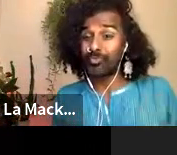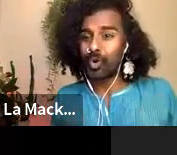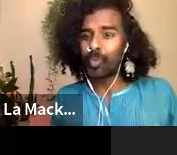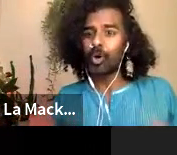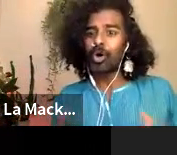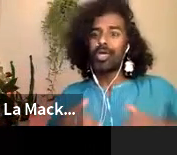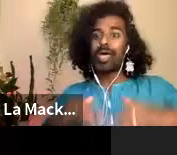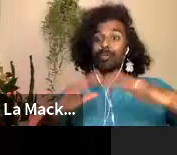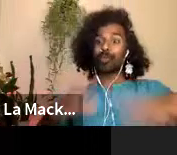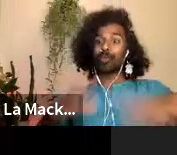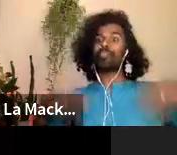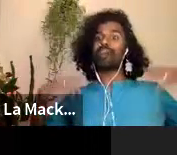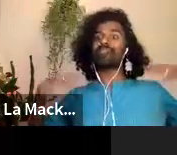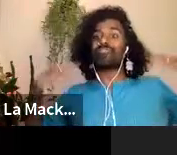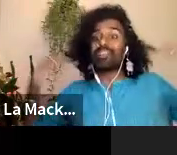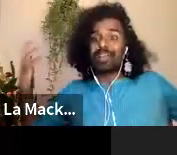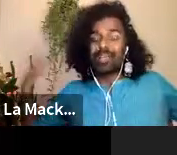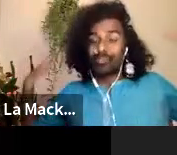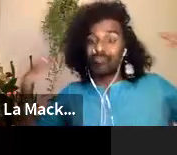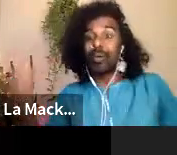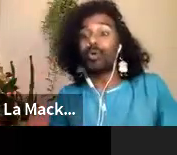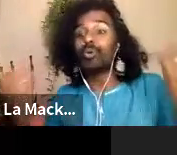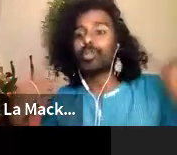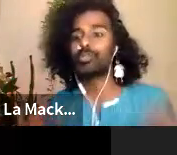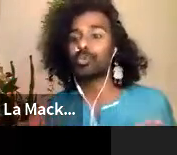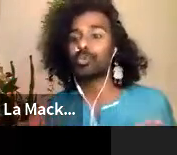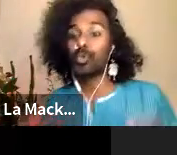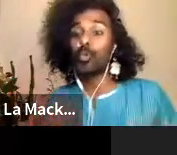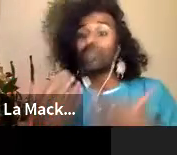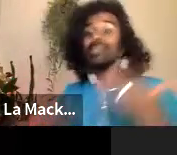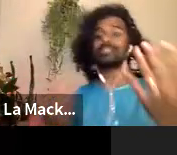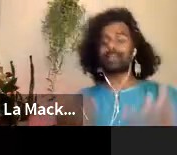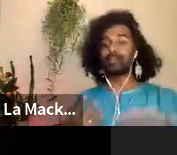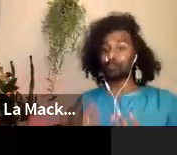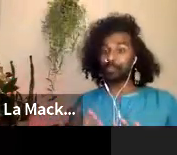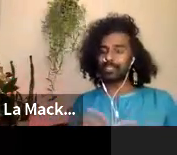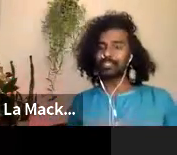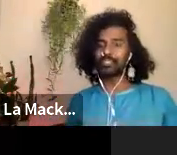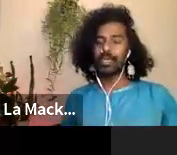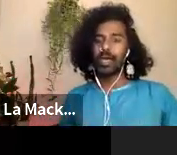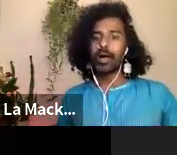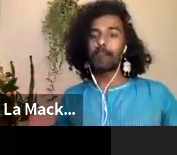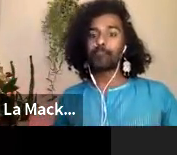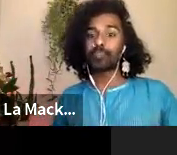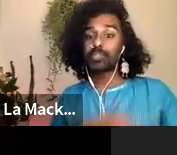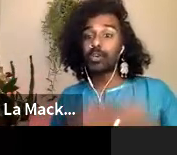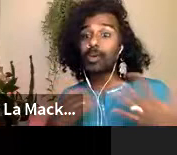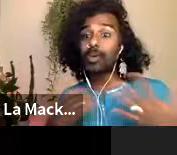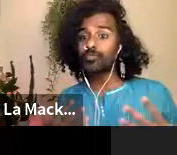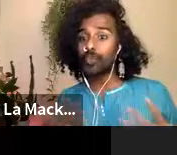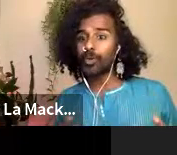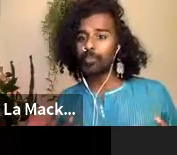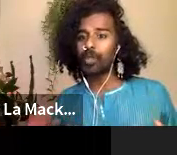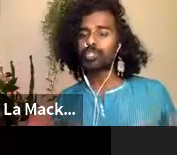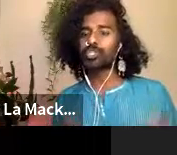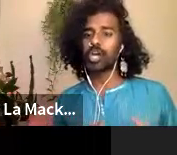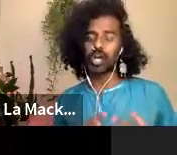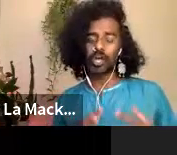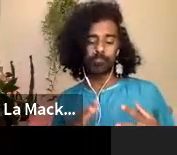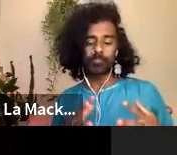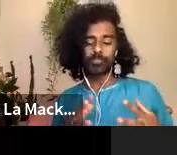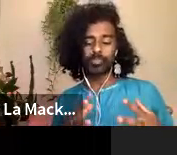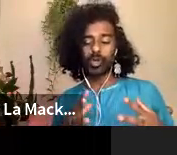as a performer? And what will that feel like for an audience also witnessing the piece? So that was very